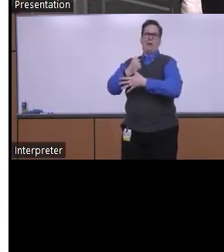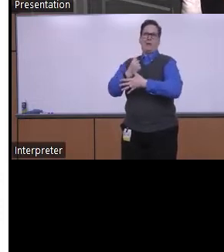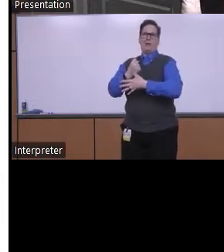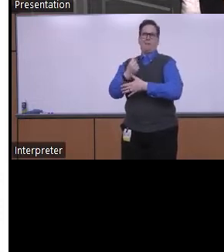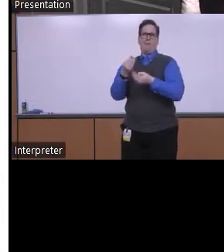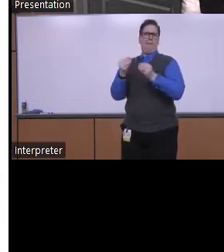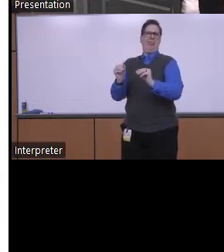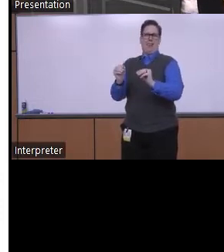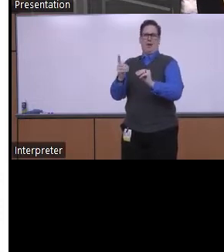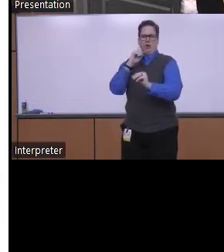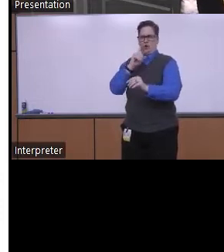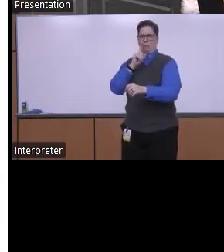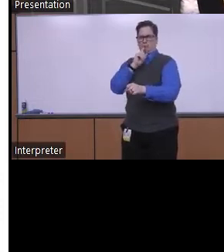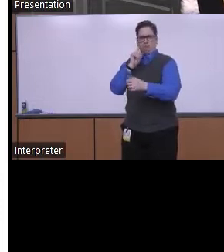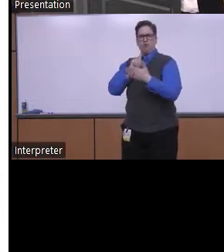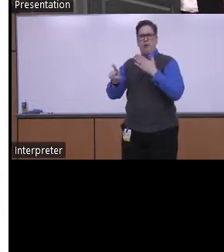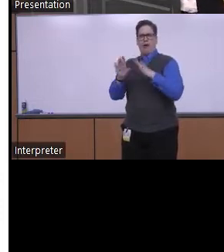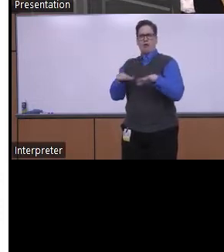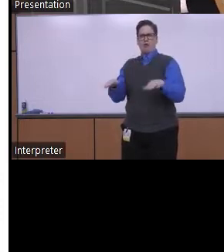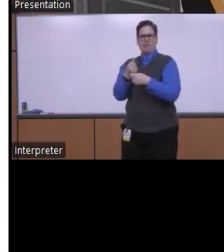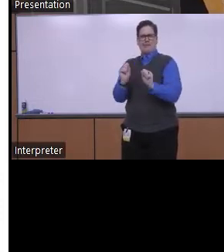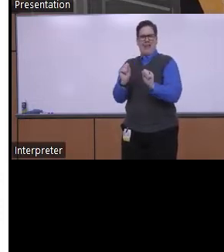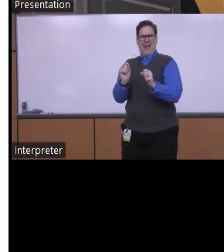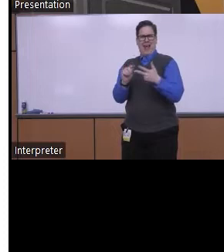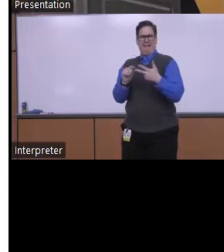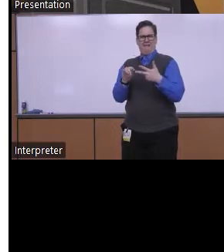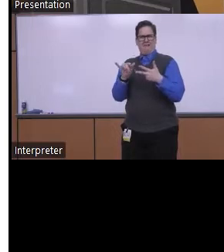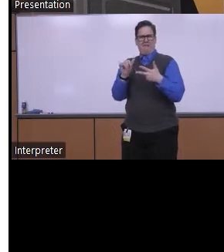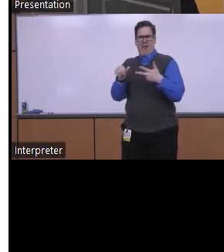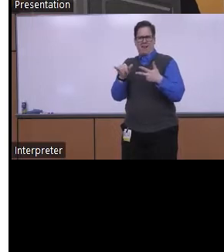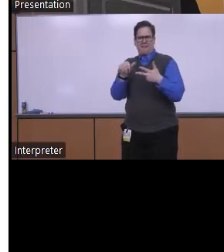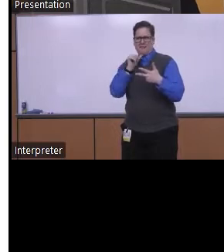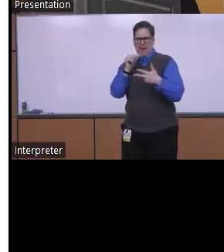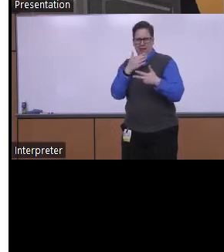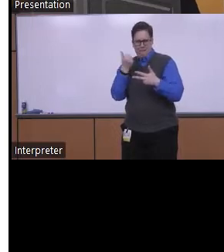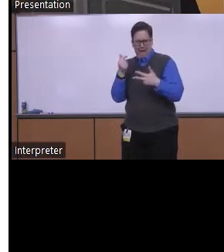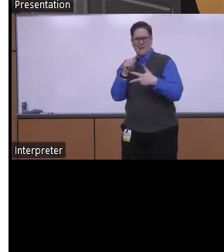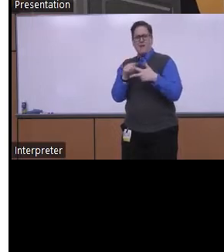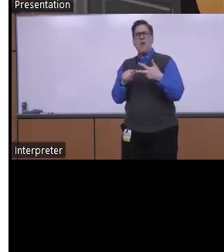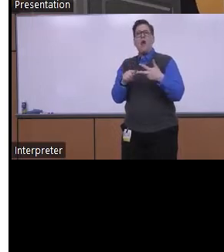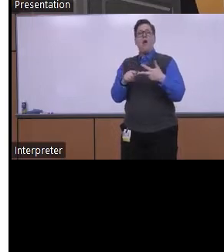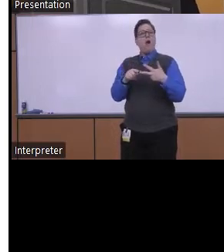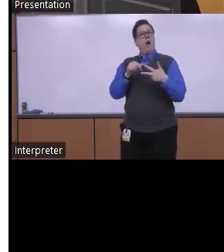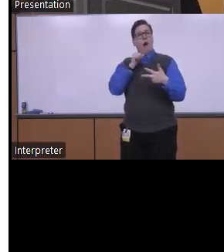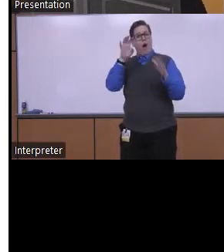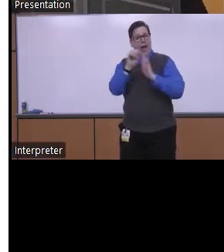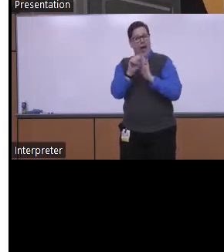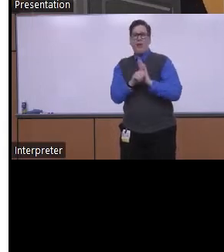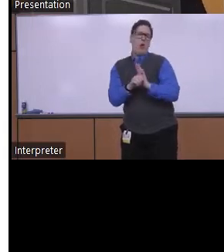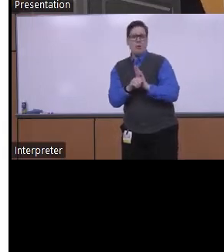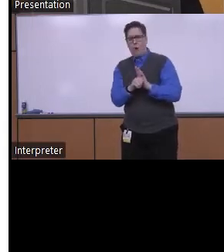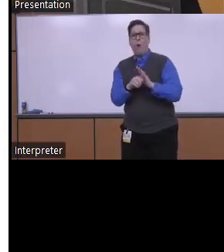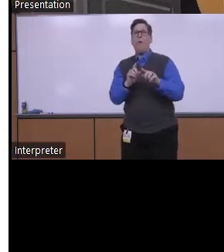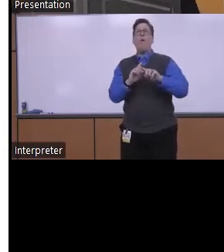only method to ensure child safety. I'm going to argue that these decisions were not inevitable or necessary, and were not even based